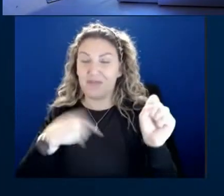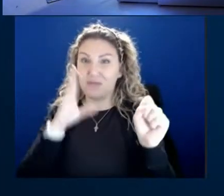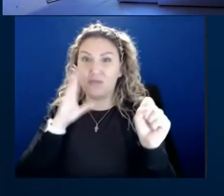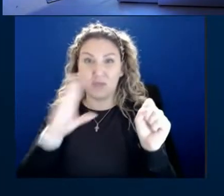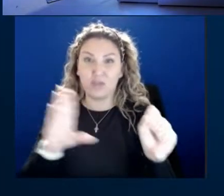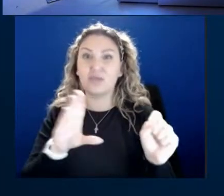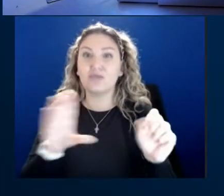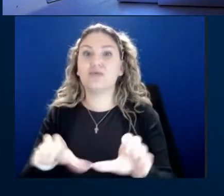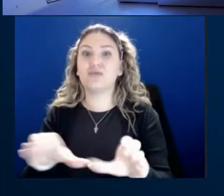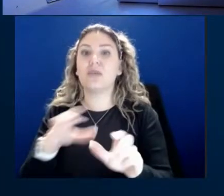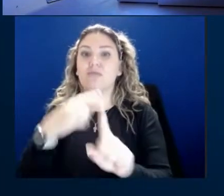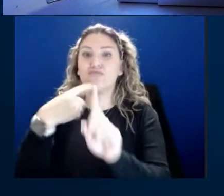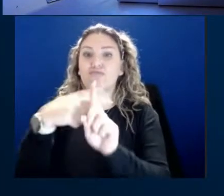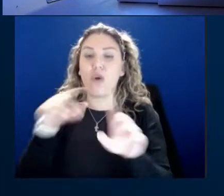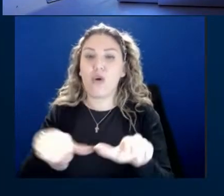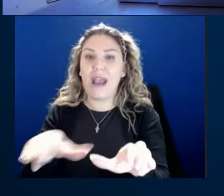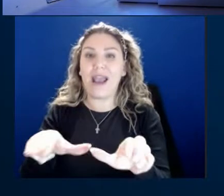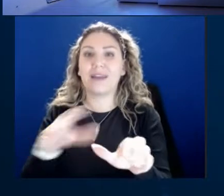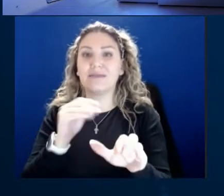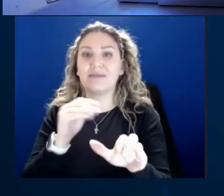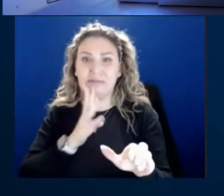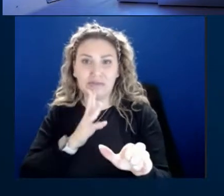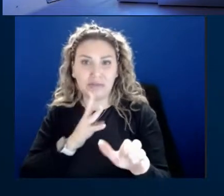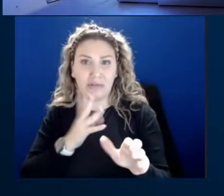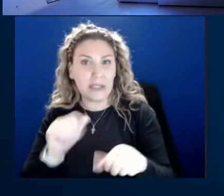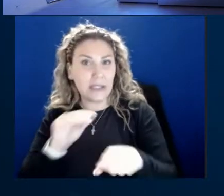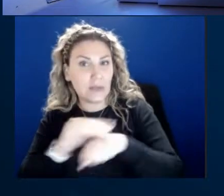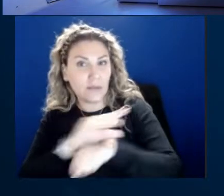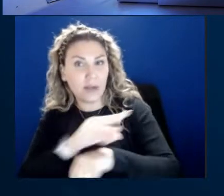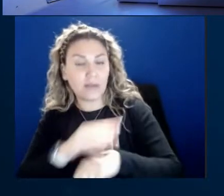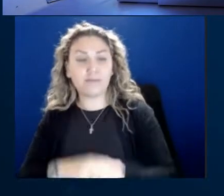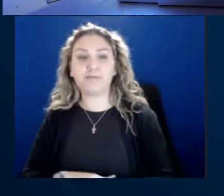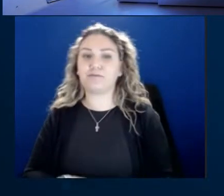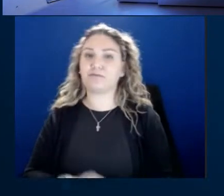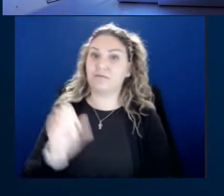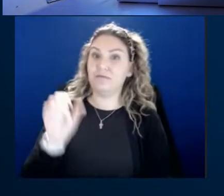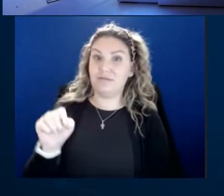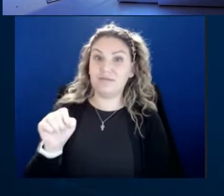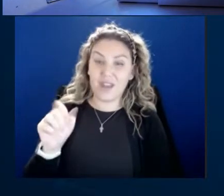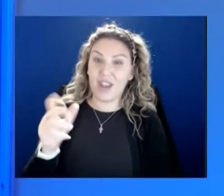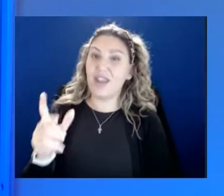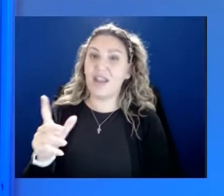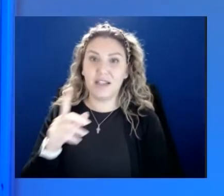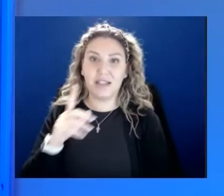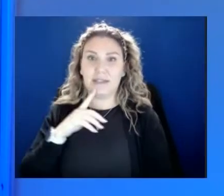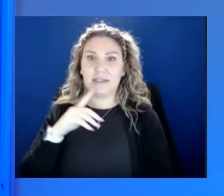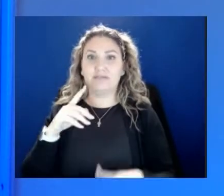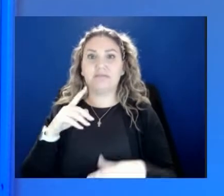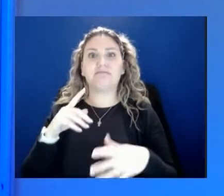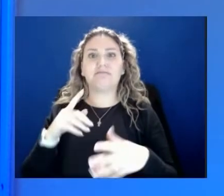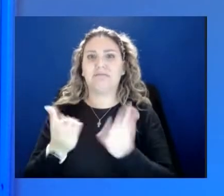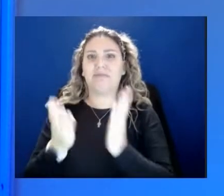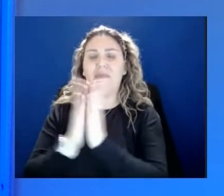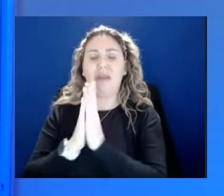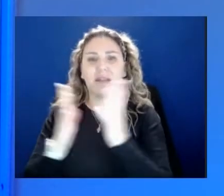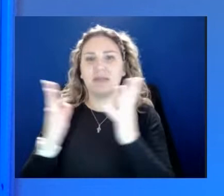Proactive and talking about it. Any advice you have, Lauren? I would say, definitely debrief. A school counselor would be great to check in afterwards, but